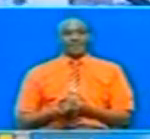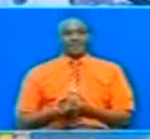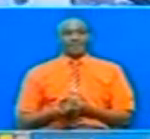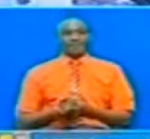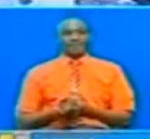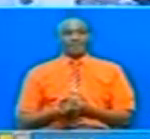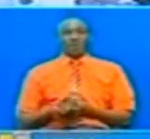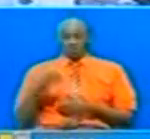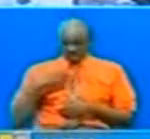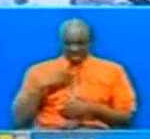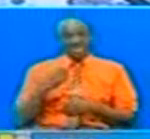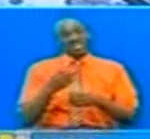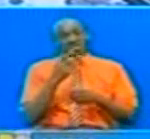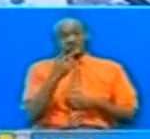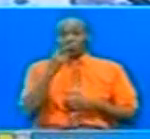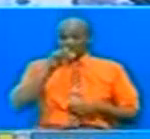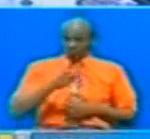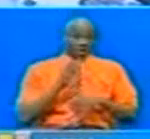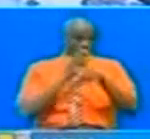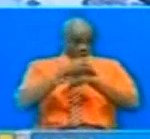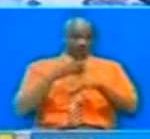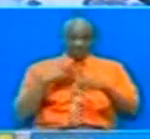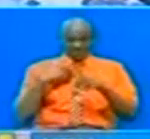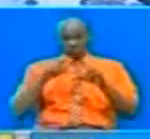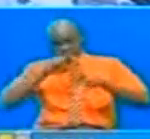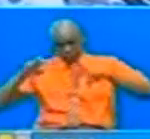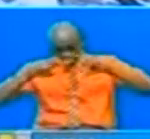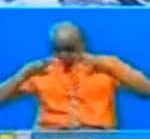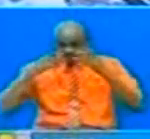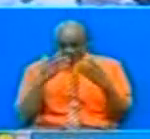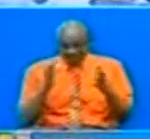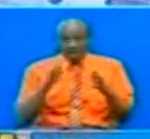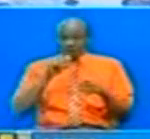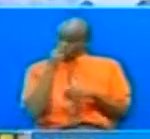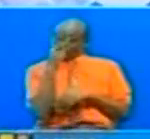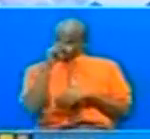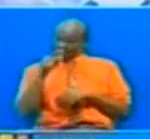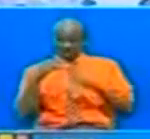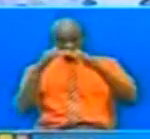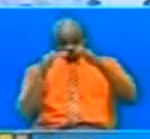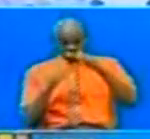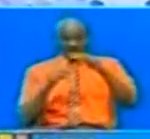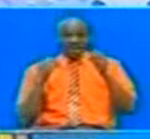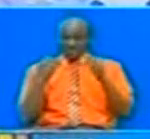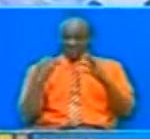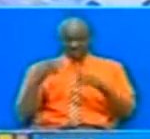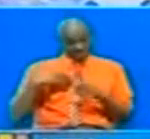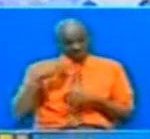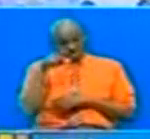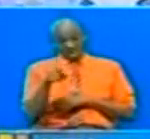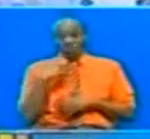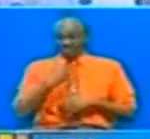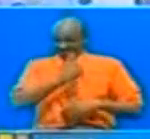We have screened over 2,000 people, and out of those 2,000, we have been able to get a number of patients who require various